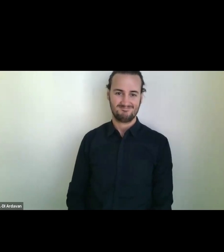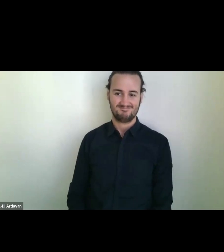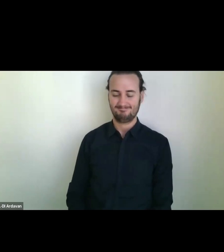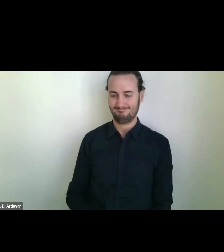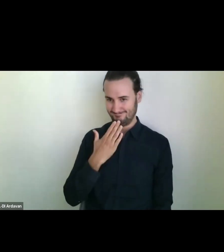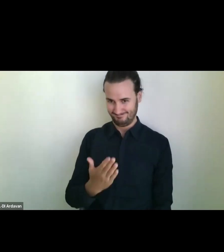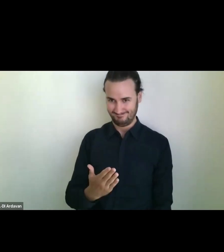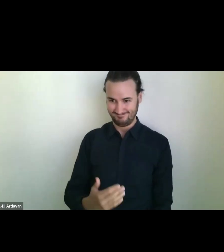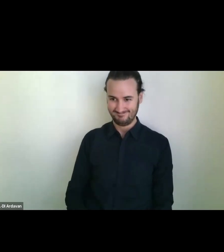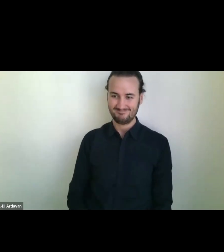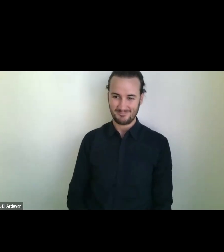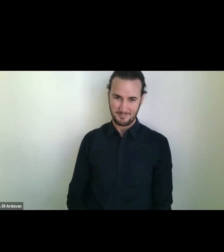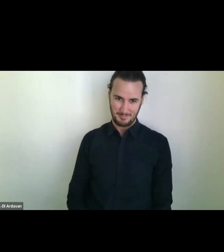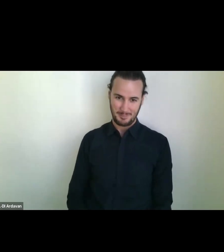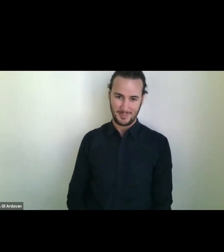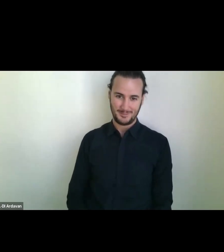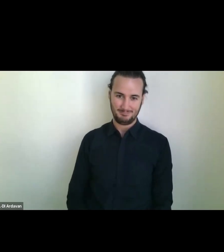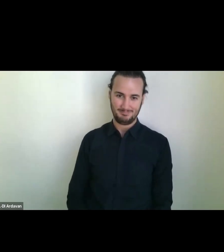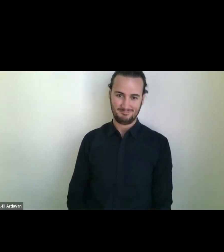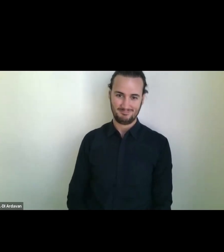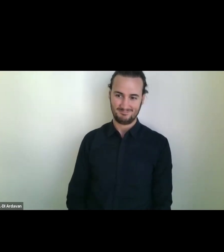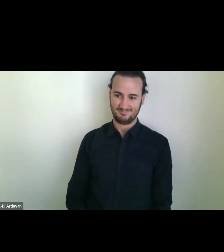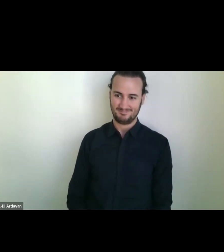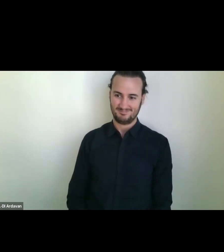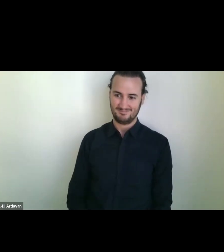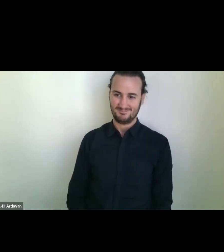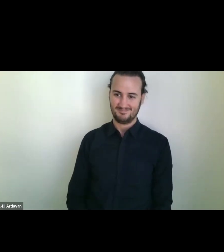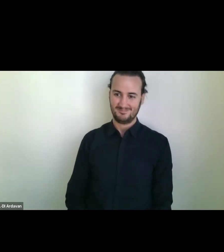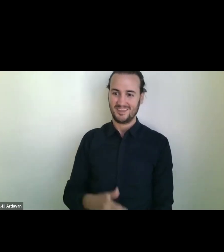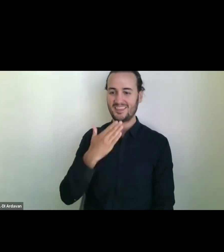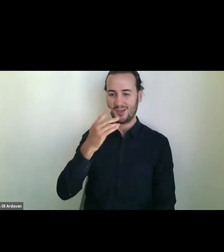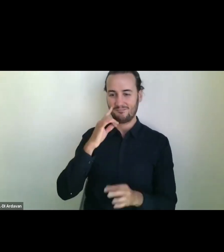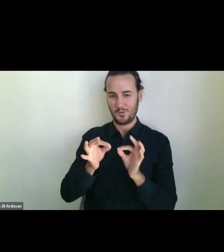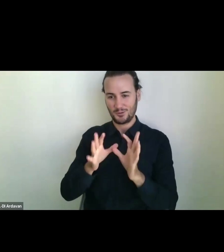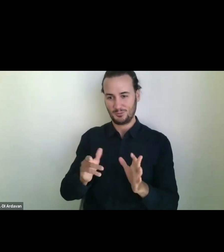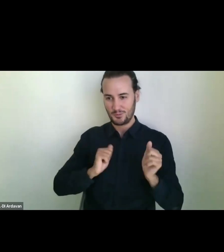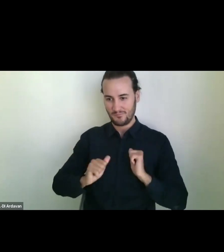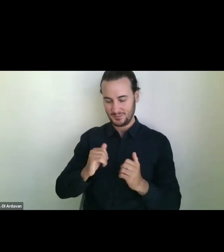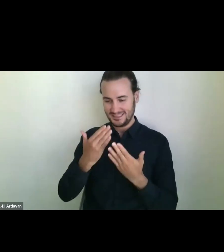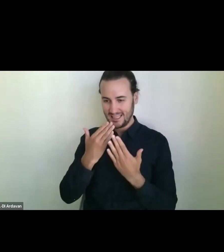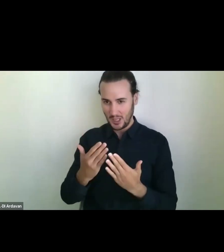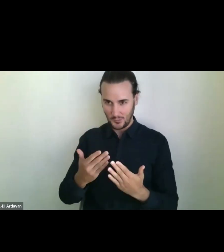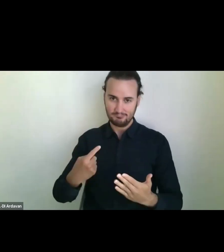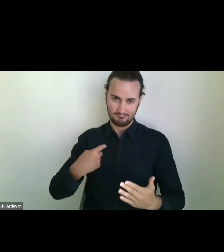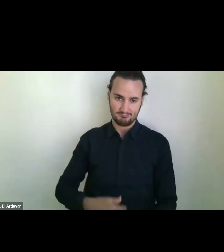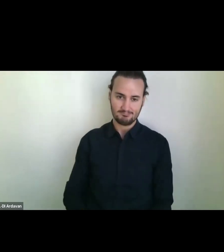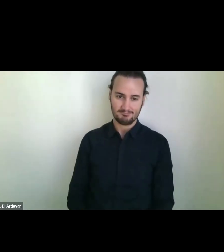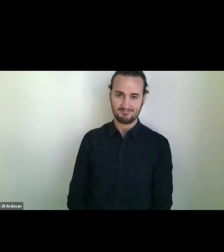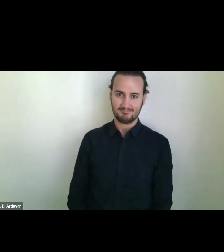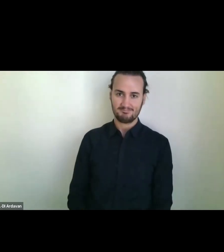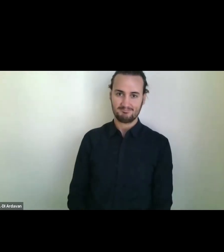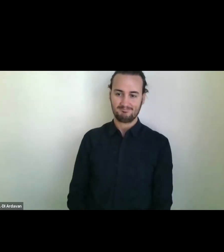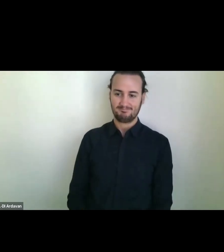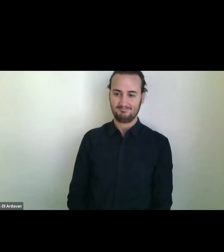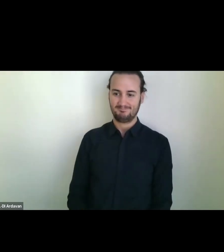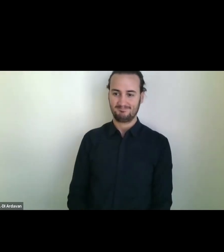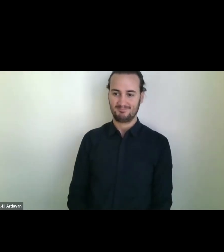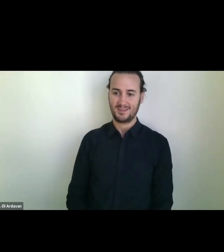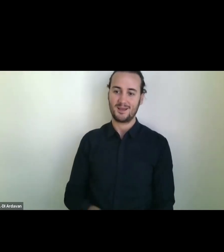Thank you. Thank you for the ASL interpretive performance. And I'm going to pass